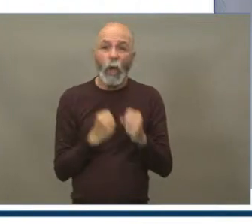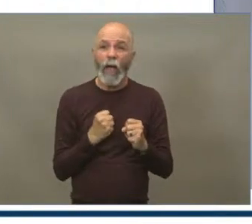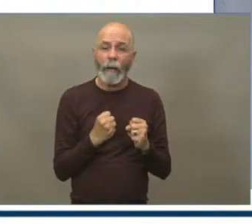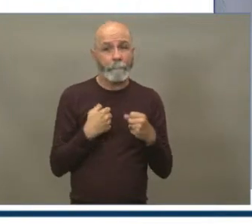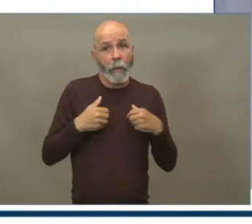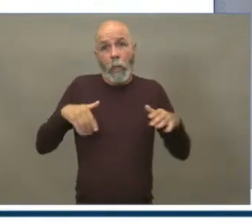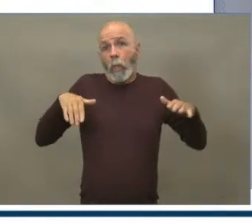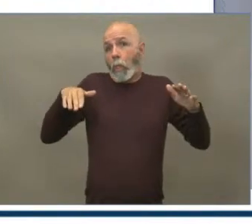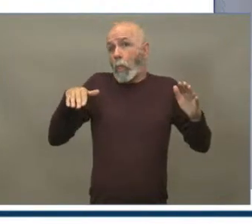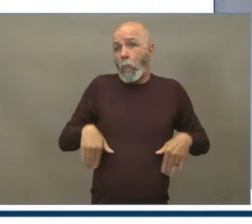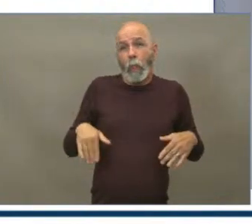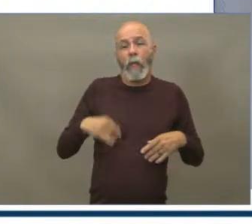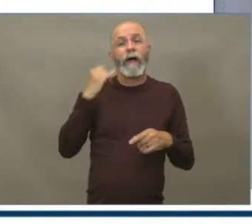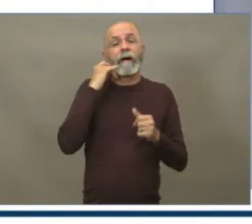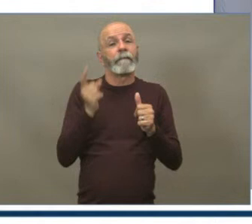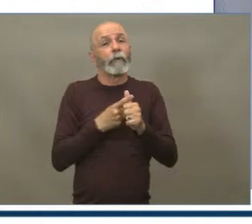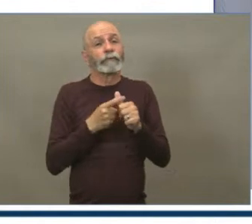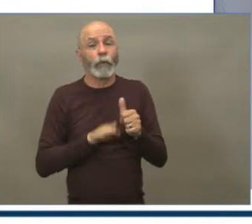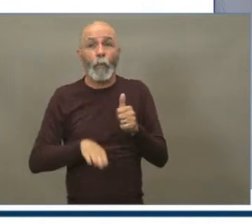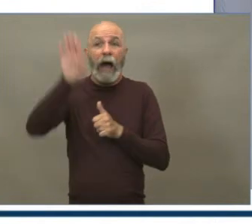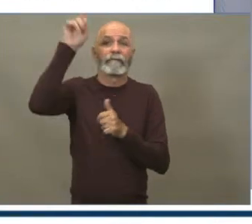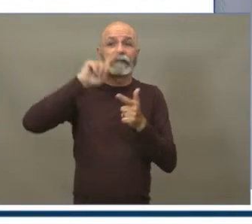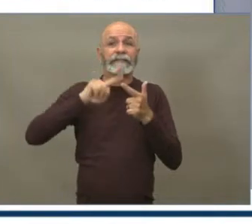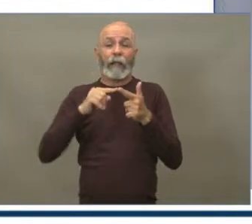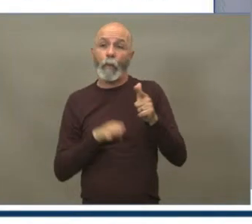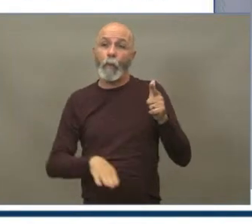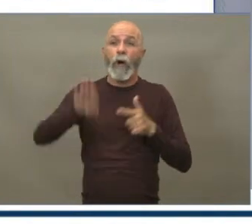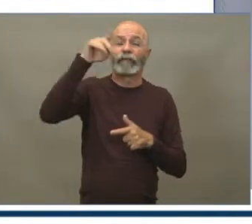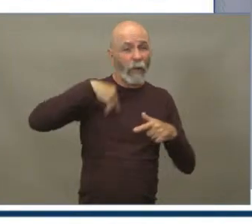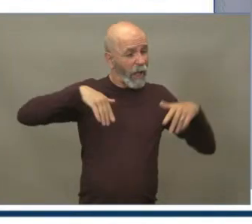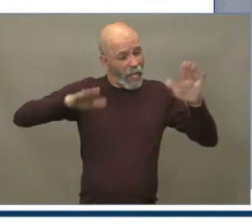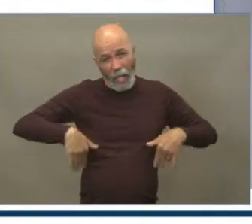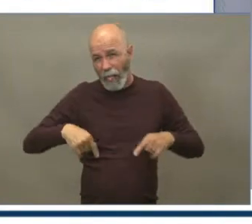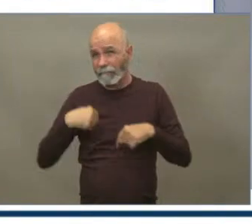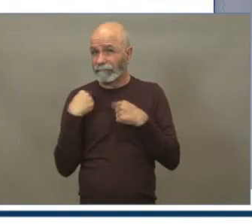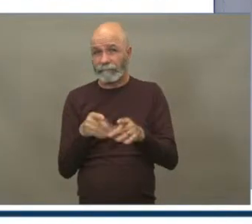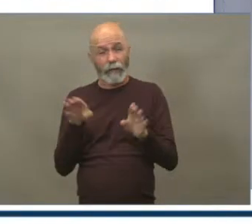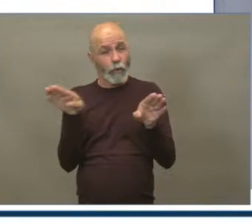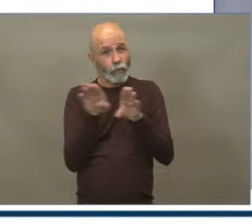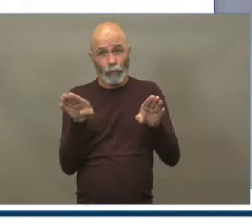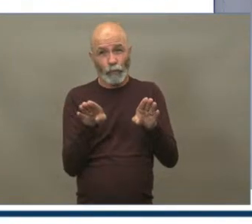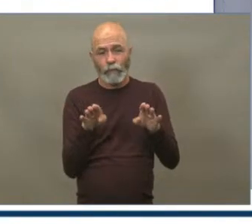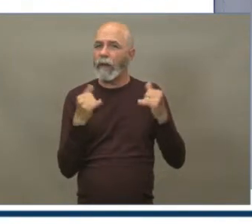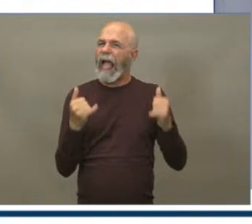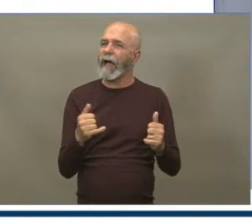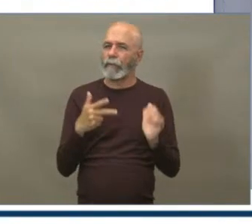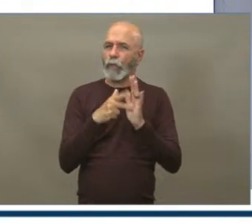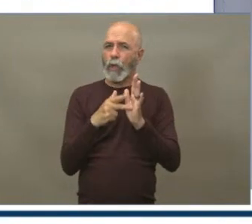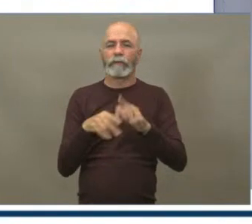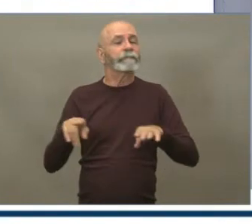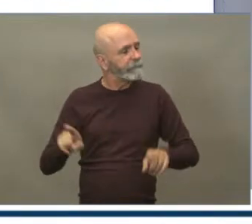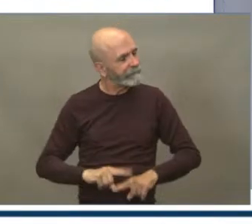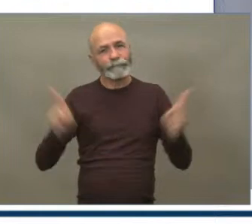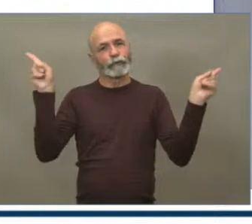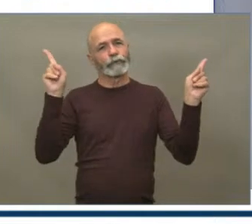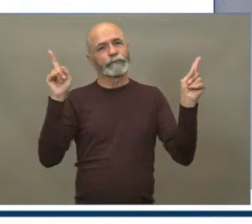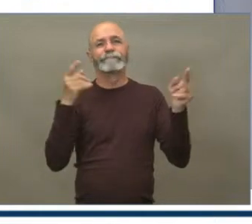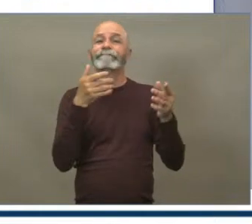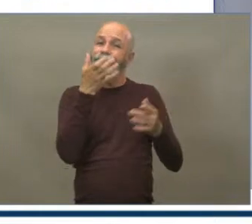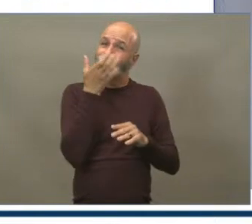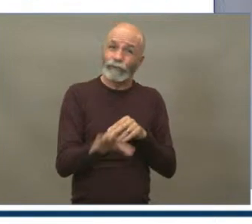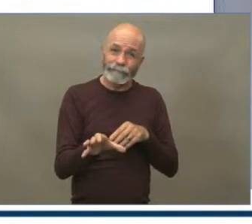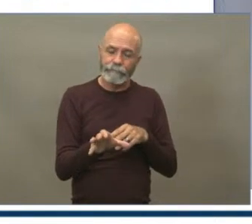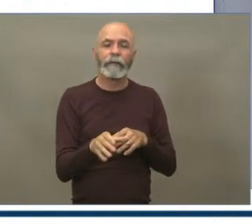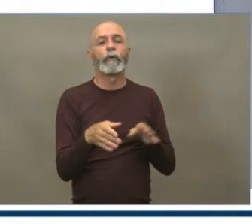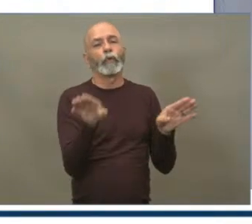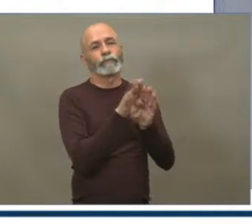waves, but circumstances changed, and Dr. Strang and I needed to act quickly to contain the spread. Thank you for your patience, and thank